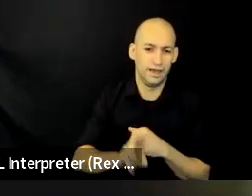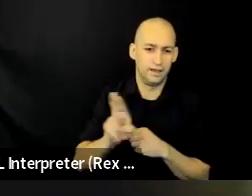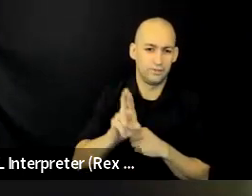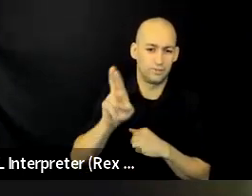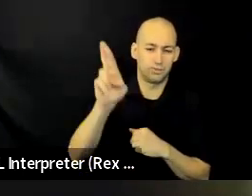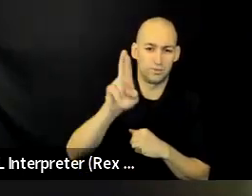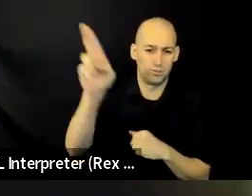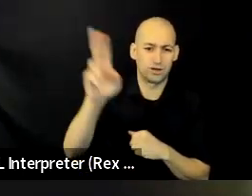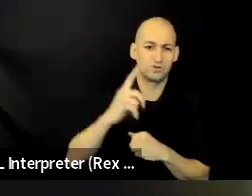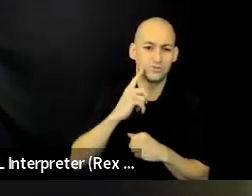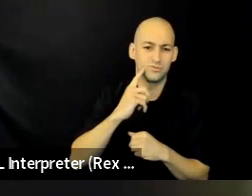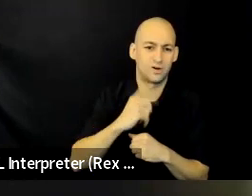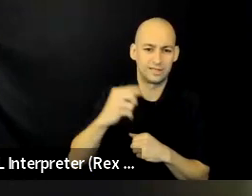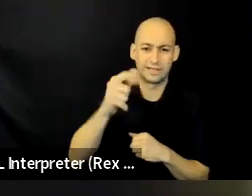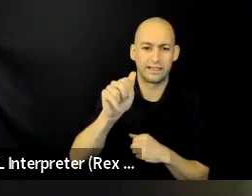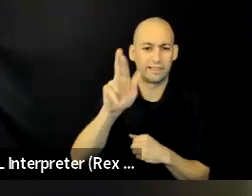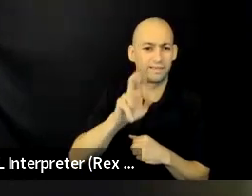streaming, and the